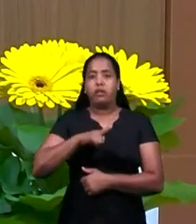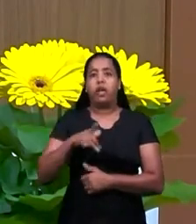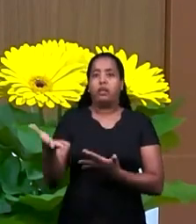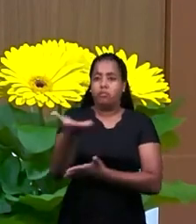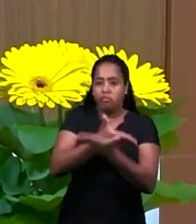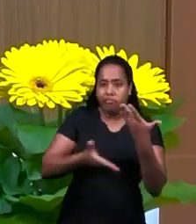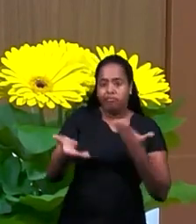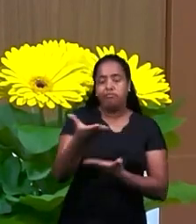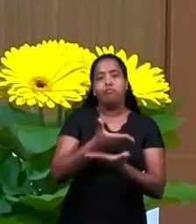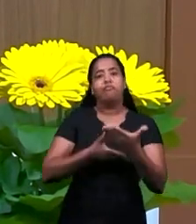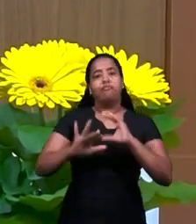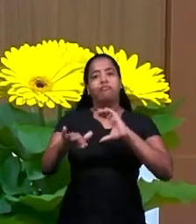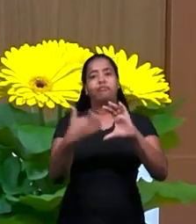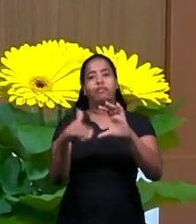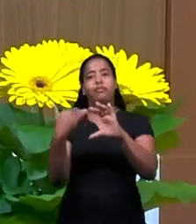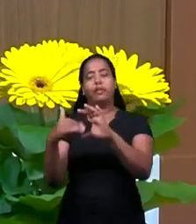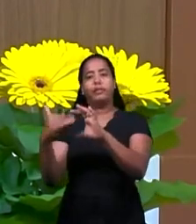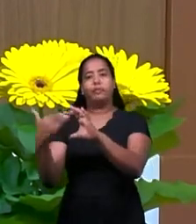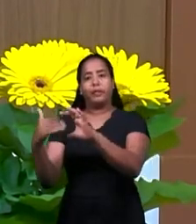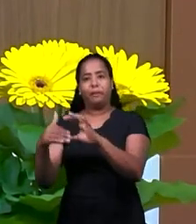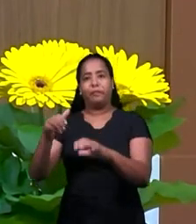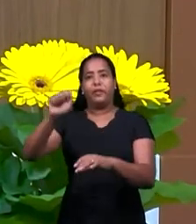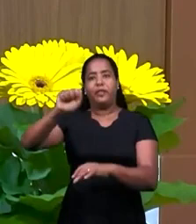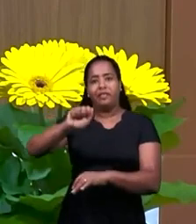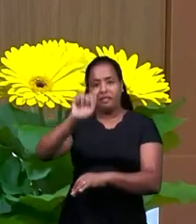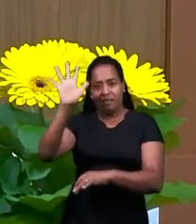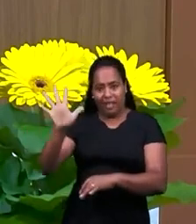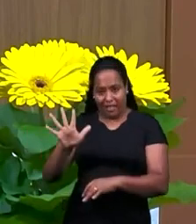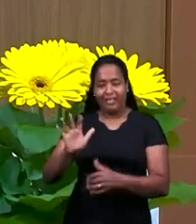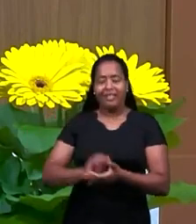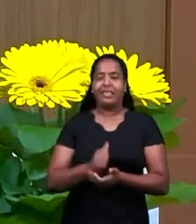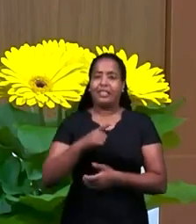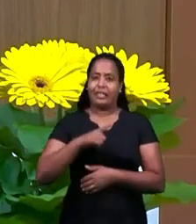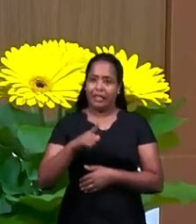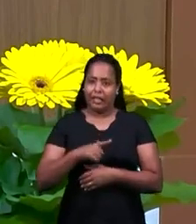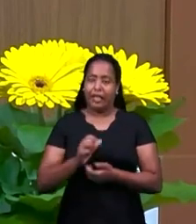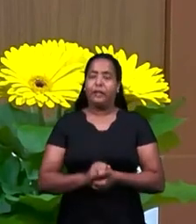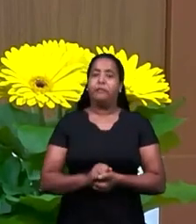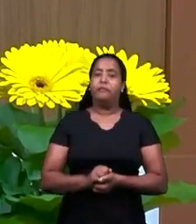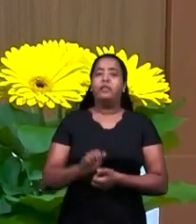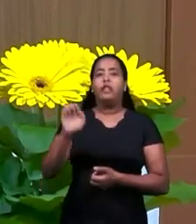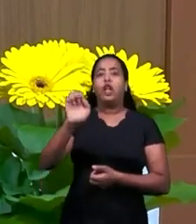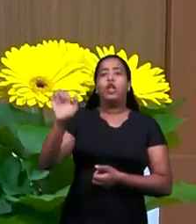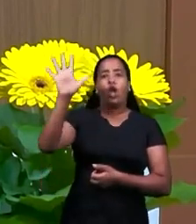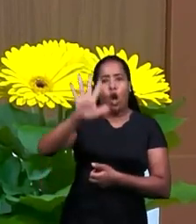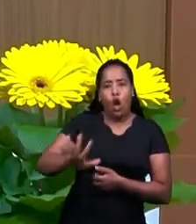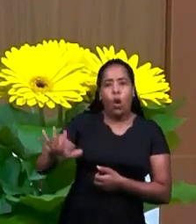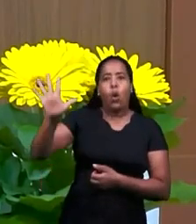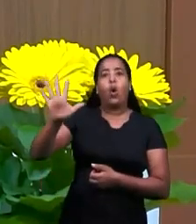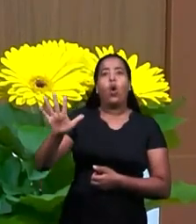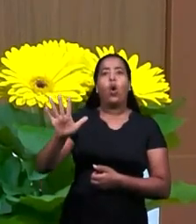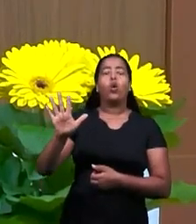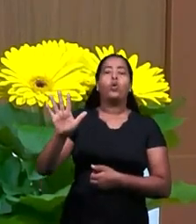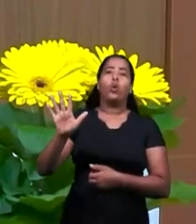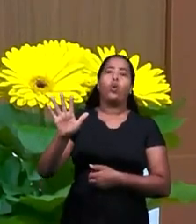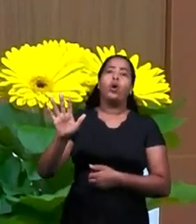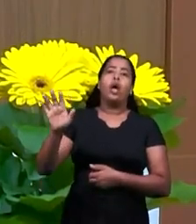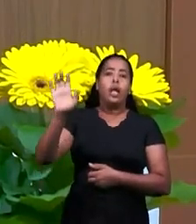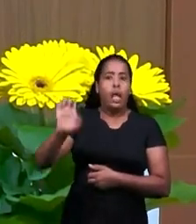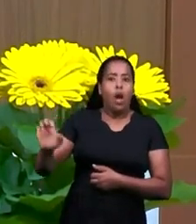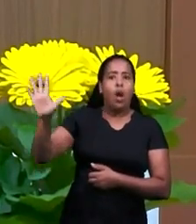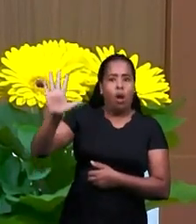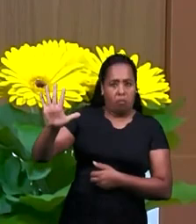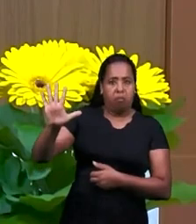of our brethren from Asia and also from Eastern Europe, known as Eastern